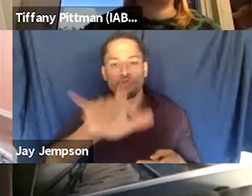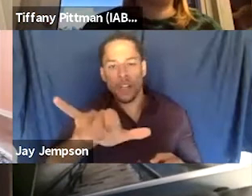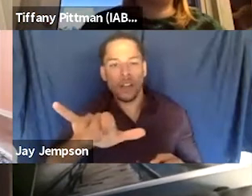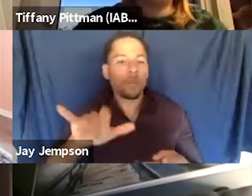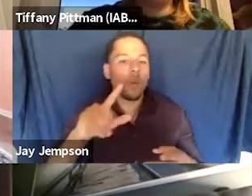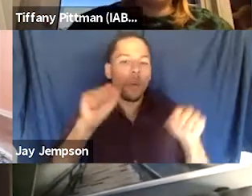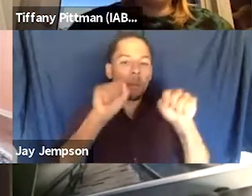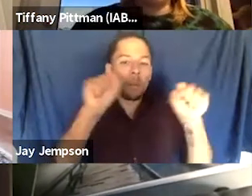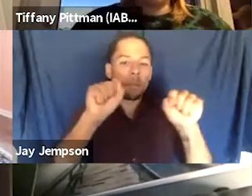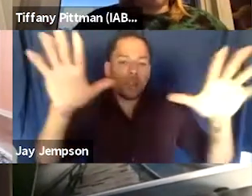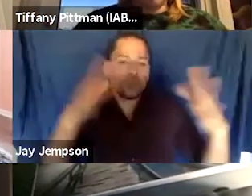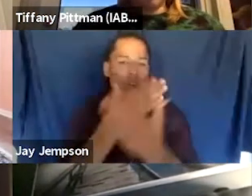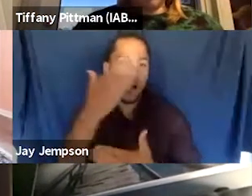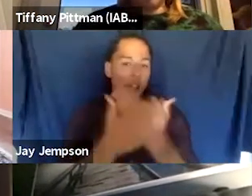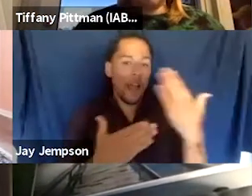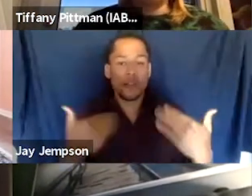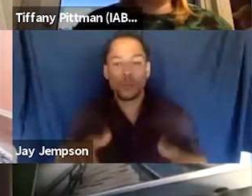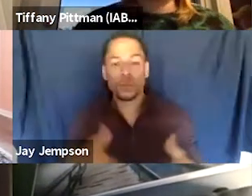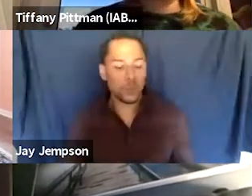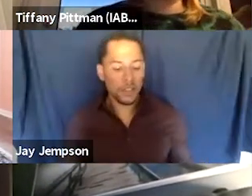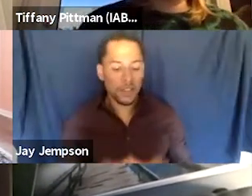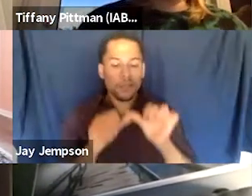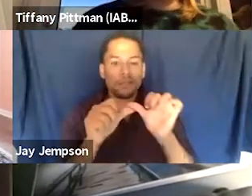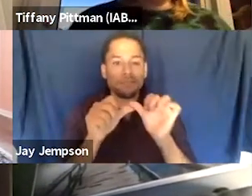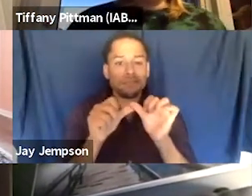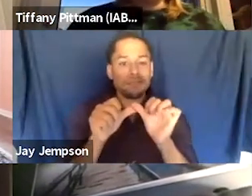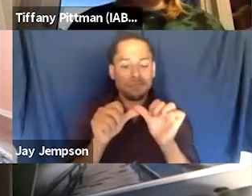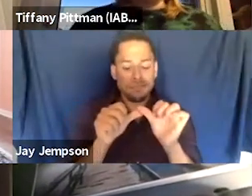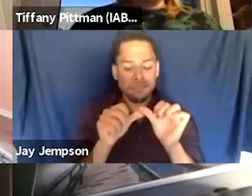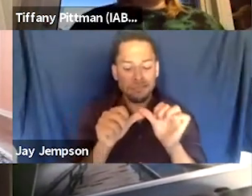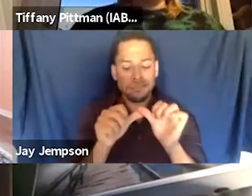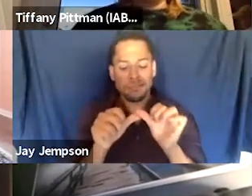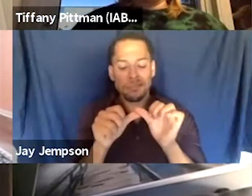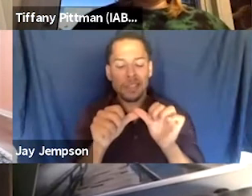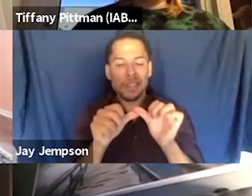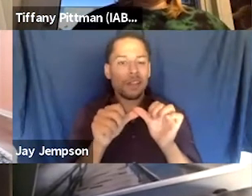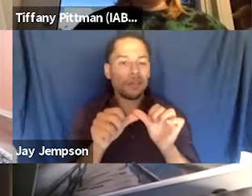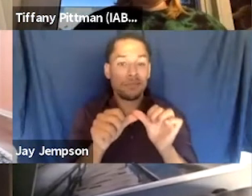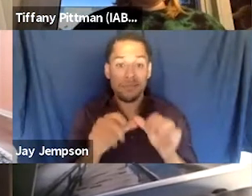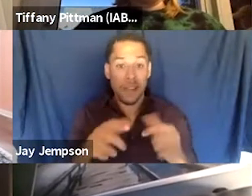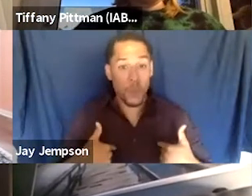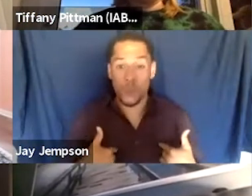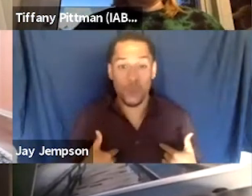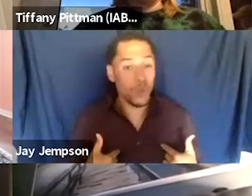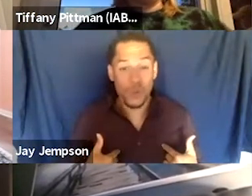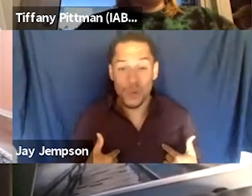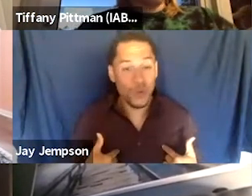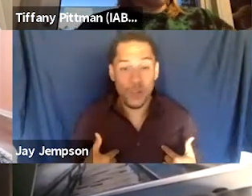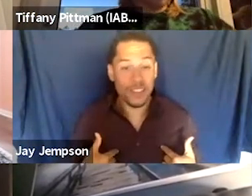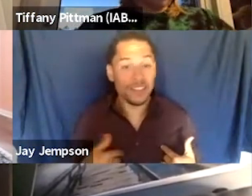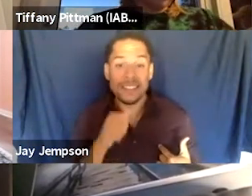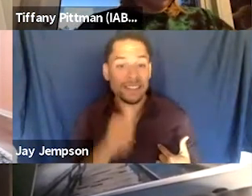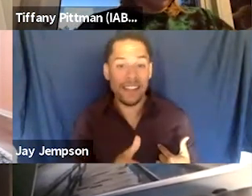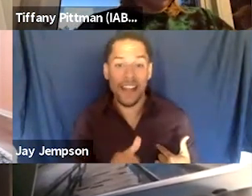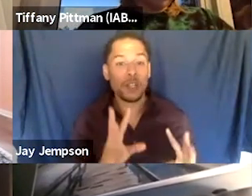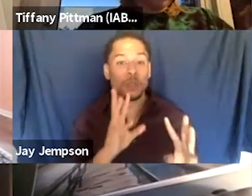screen. They were flying a million words a minute, because I know none of us talk slow and none of us talk as articulated